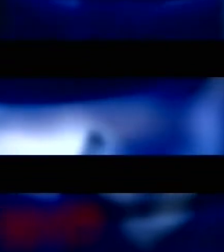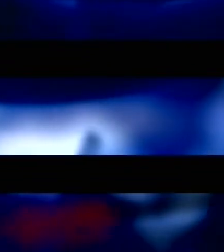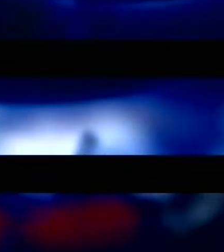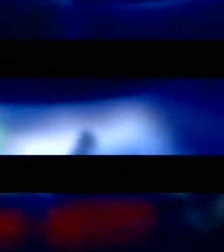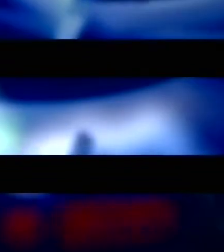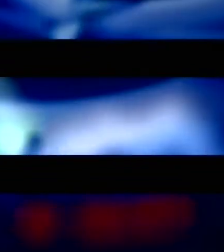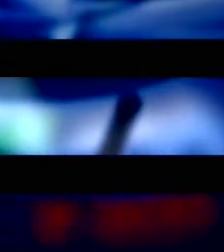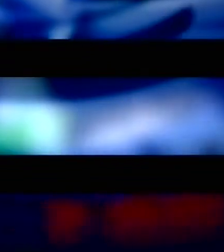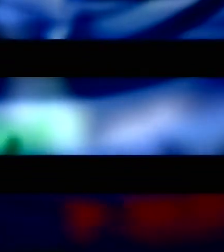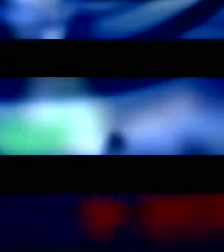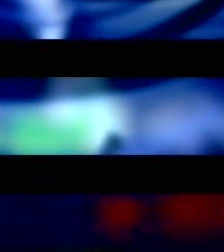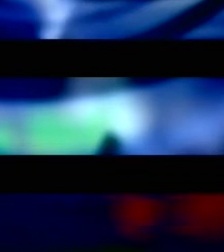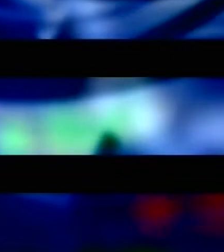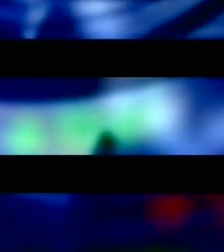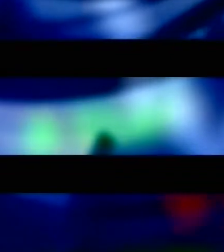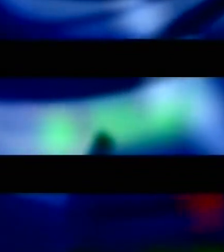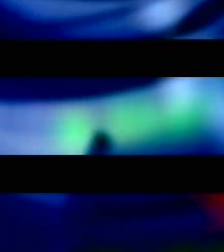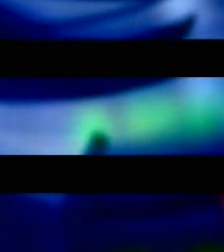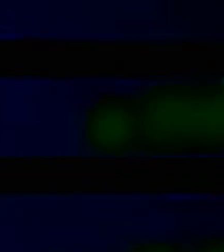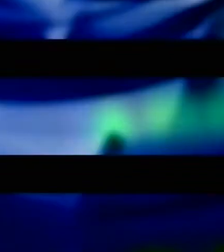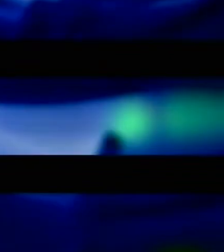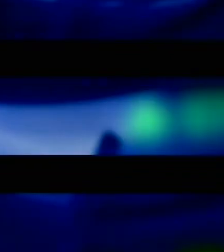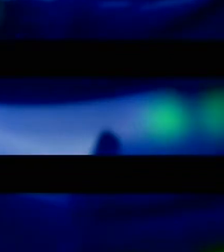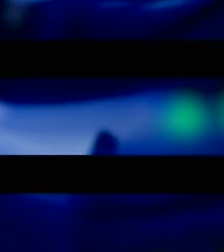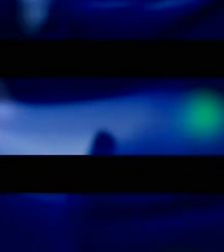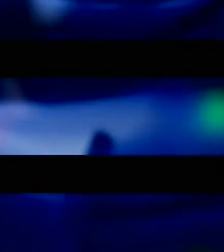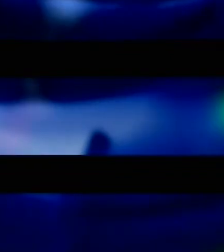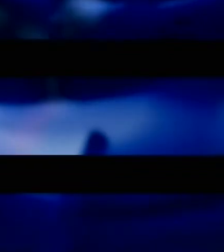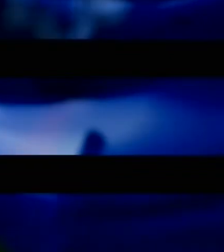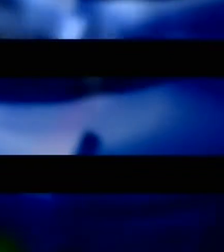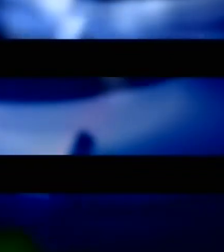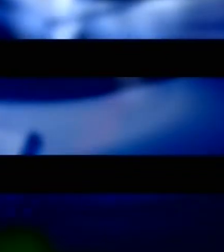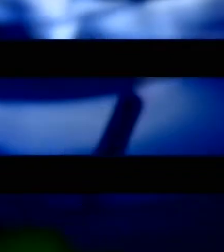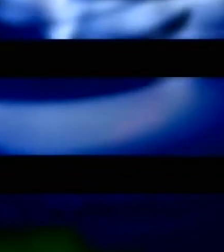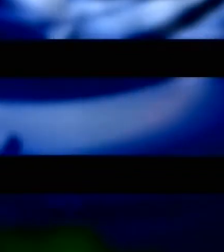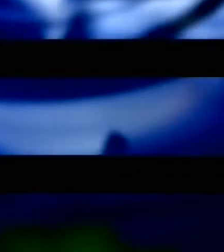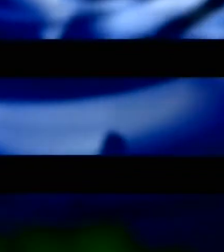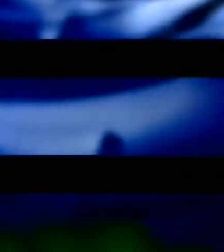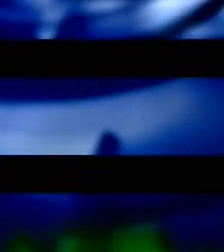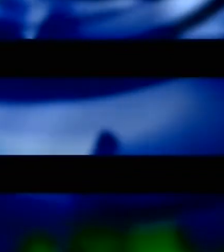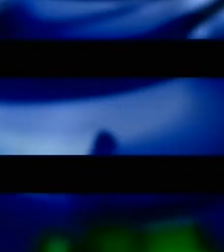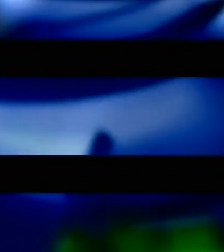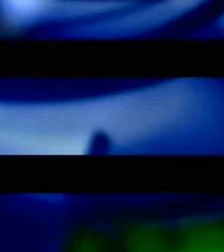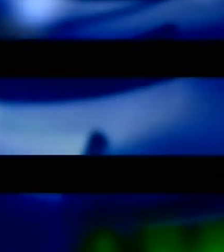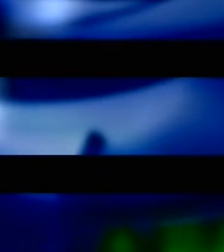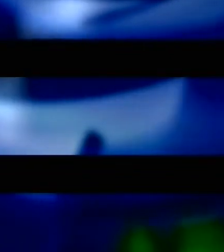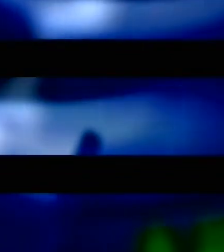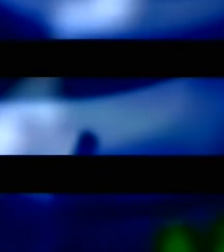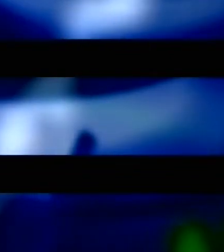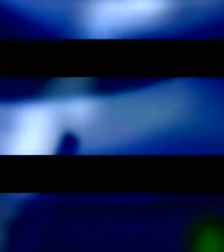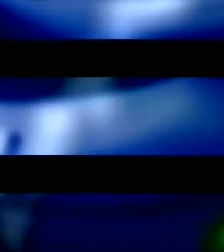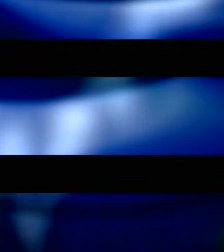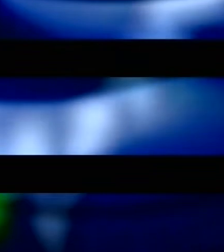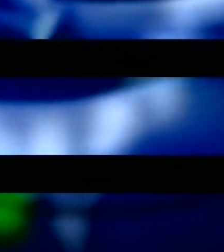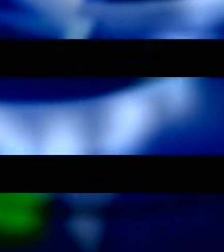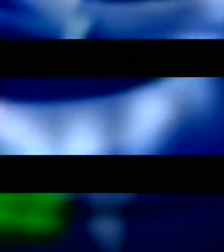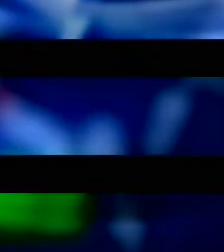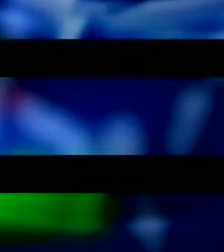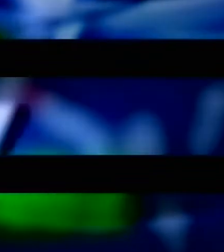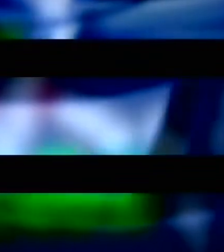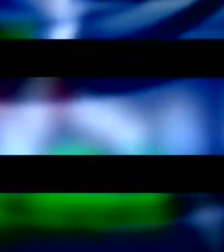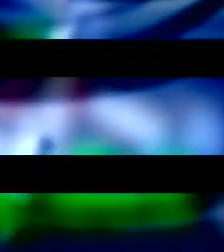18,482,102 units and 93 cents each. And they were followed by Sagicor Select Funds Limited Financial and Carreras Limited.